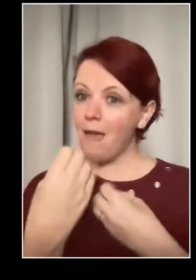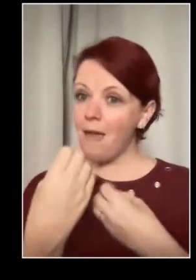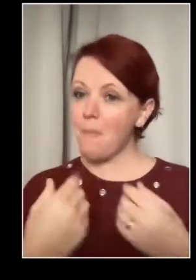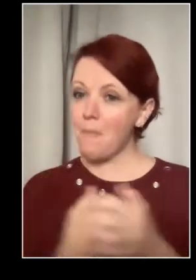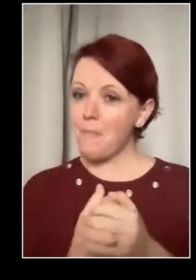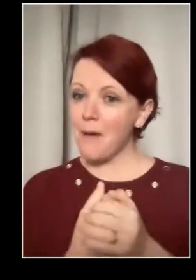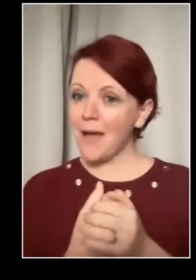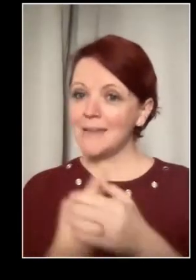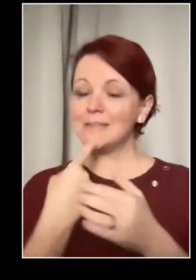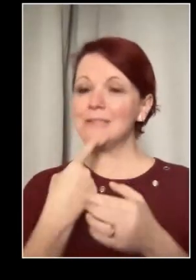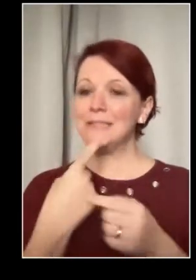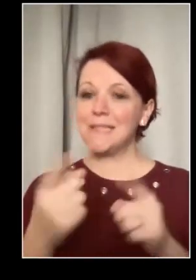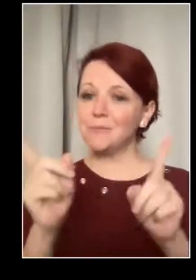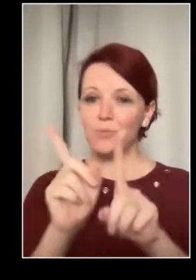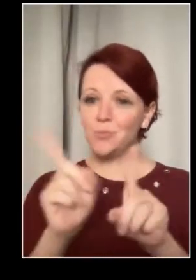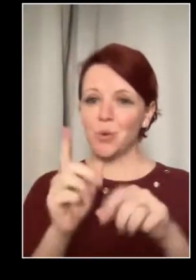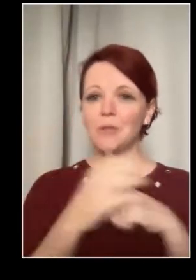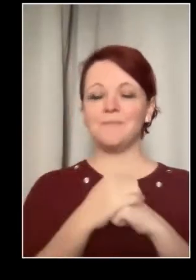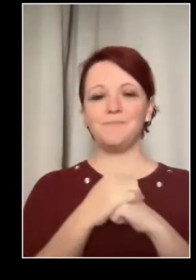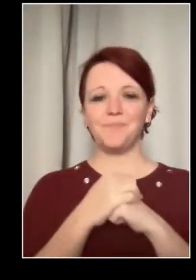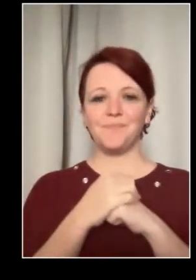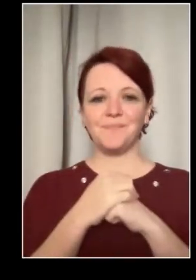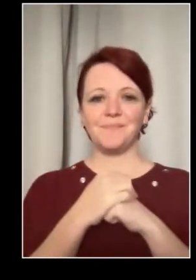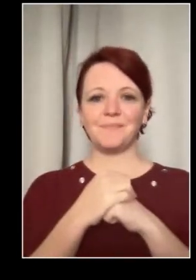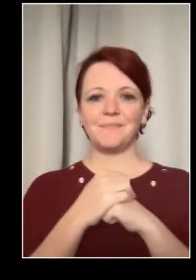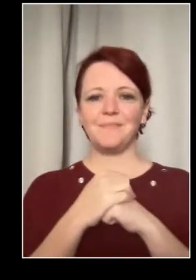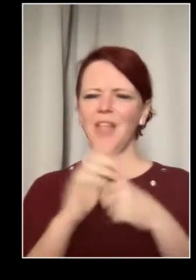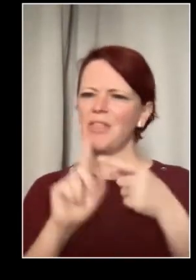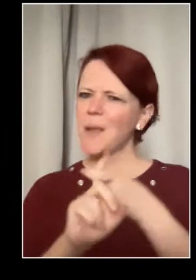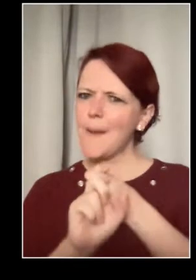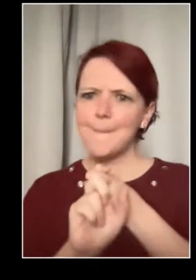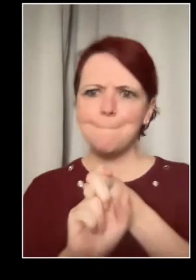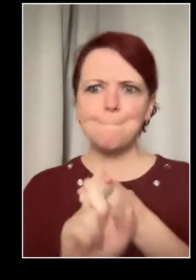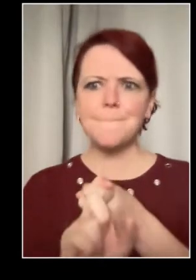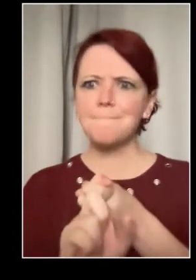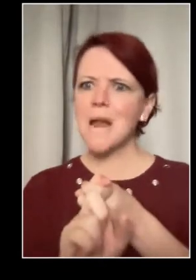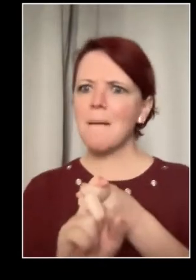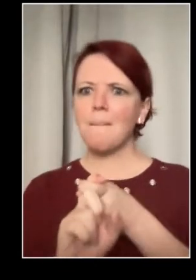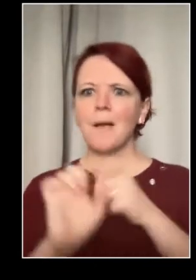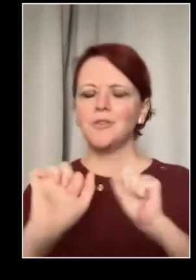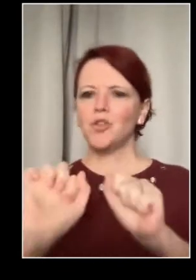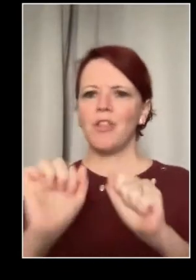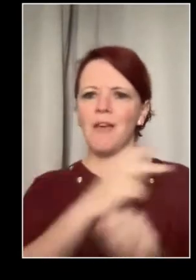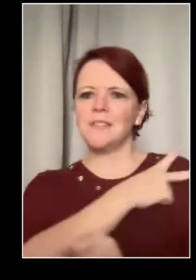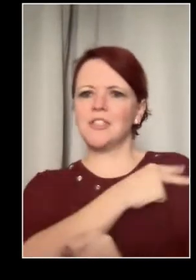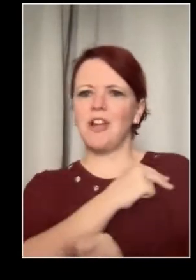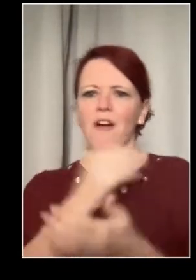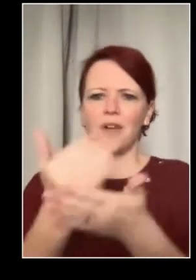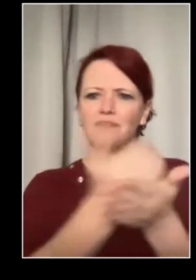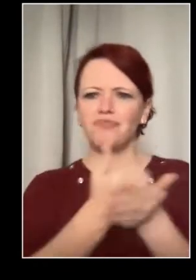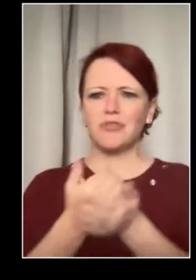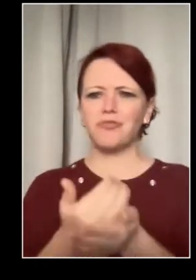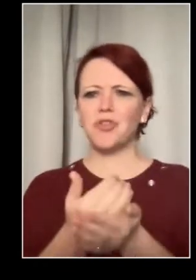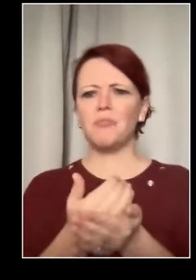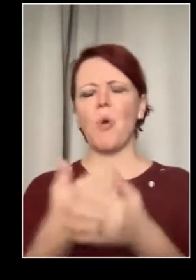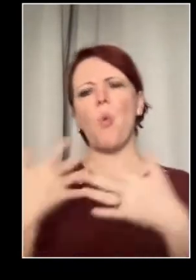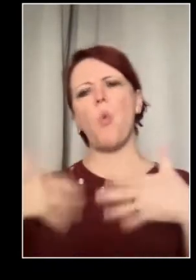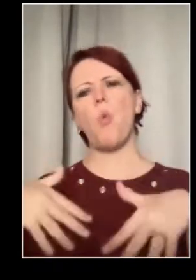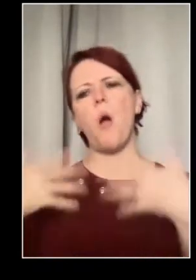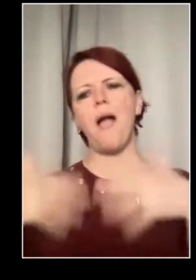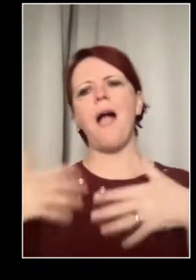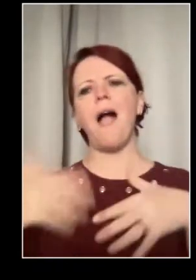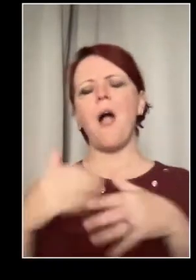helping to make that award possible. The judges said that the commitment to their staff and their recruitment strategy were both very strong. They were impressed